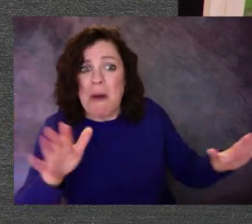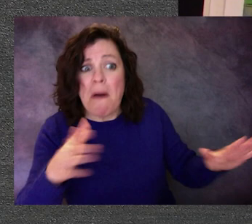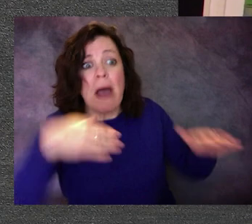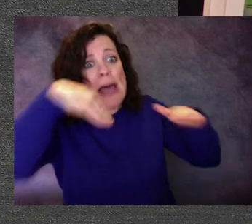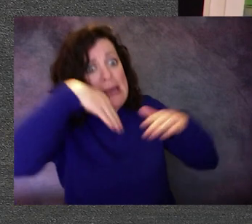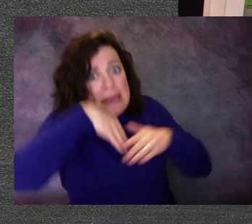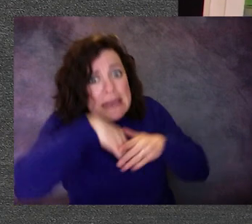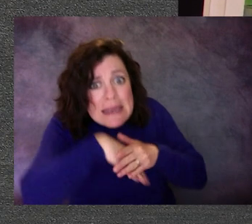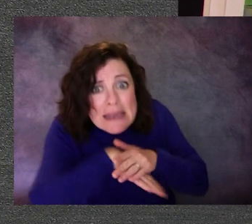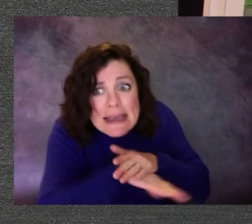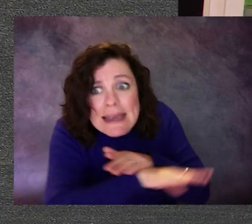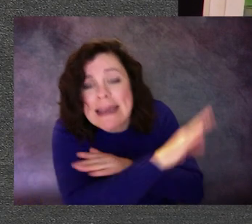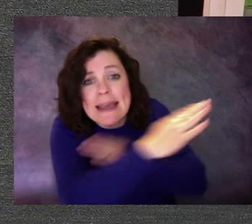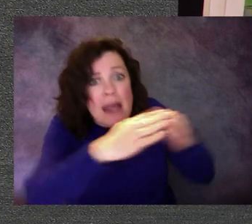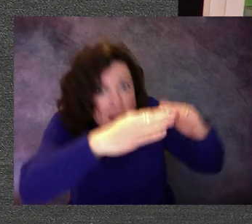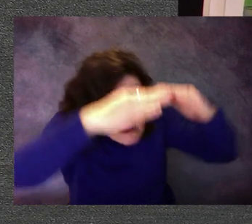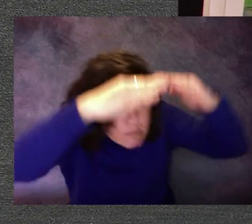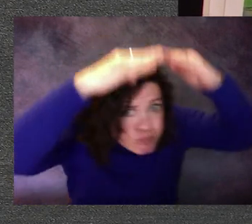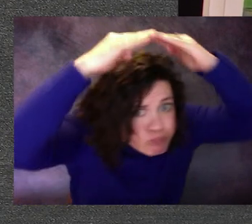go.